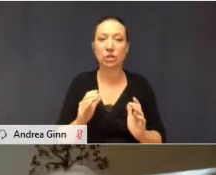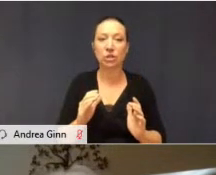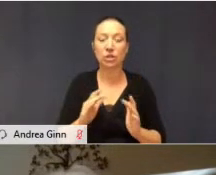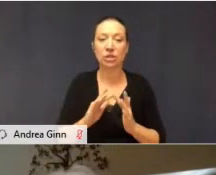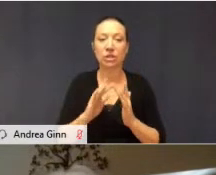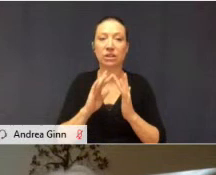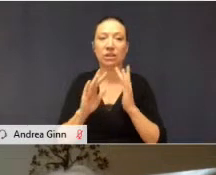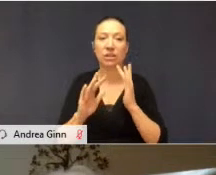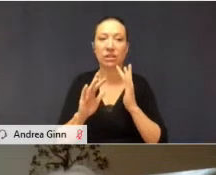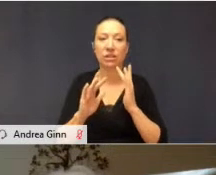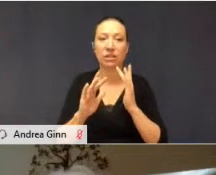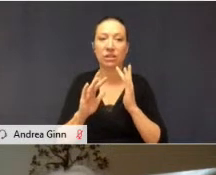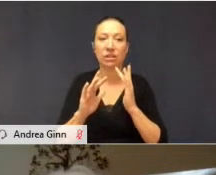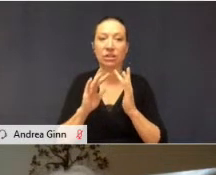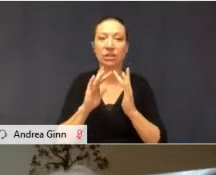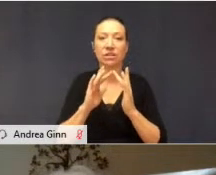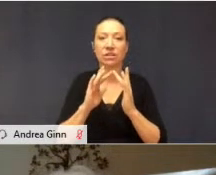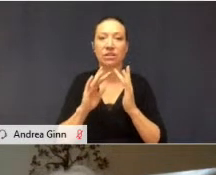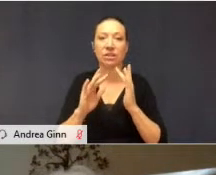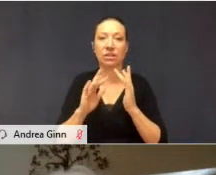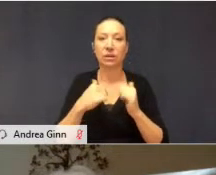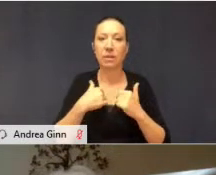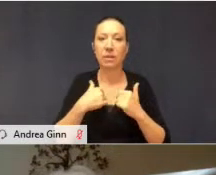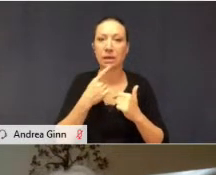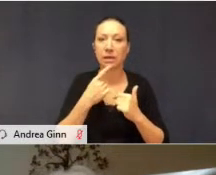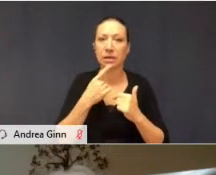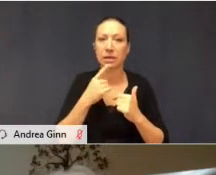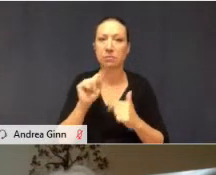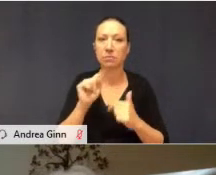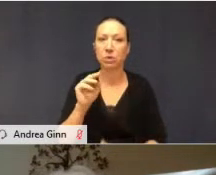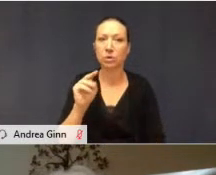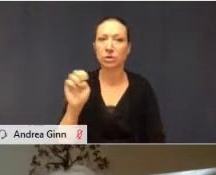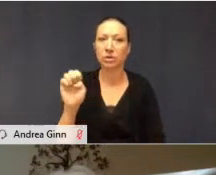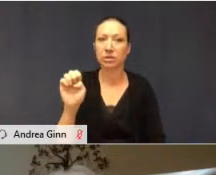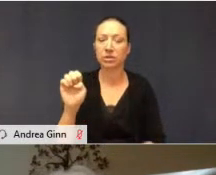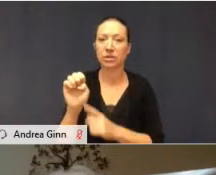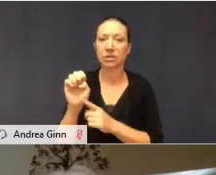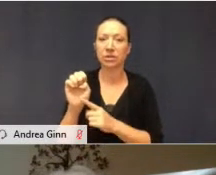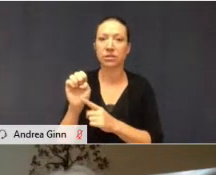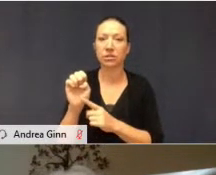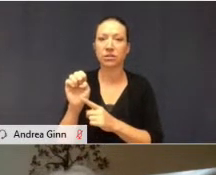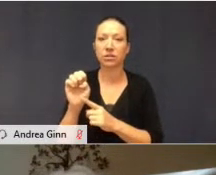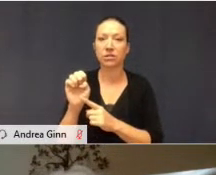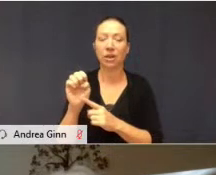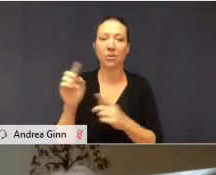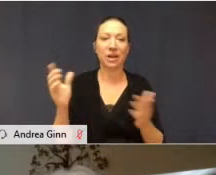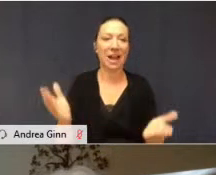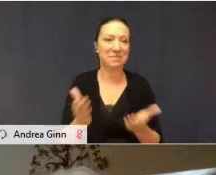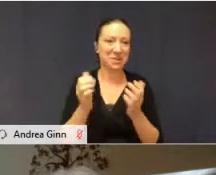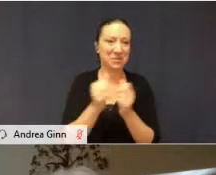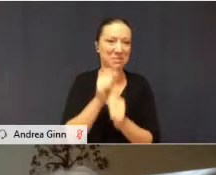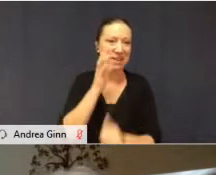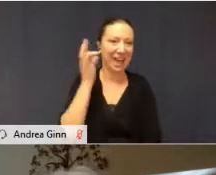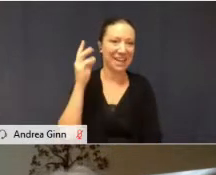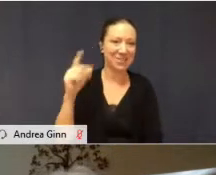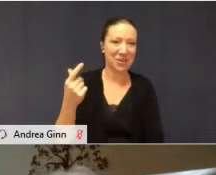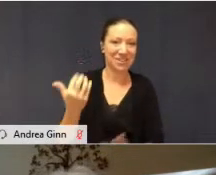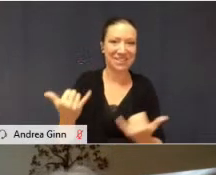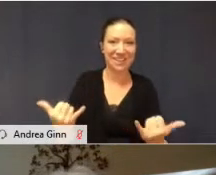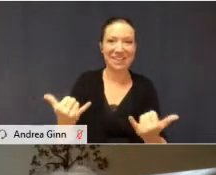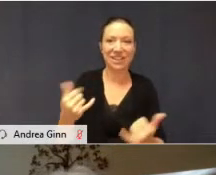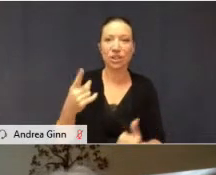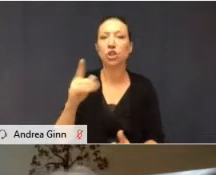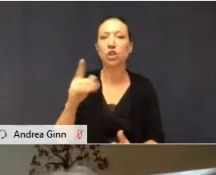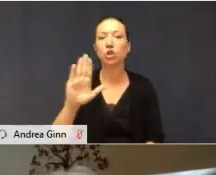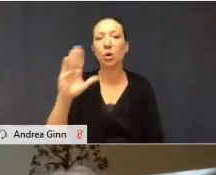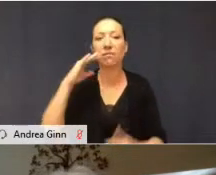And not only am I on mute, I'm joined also with my cat and my dog today. Great. And you were just breaking